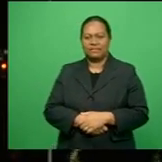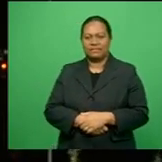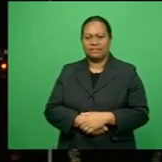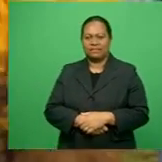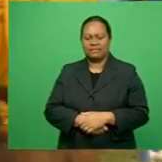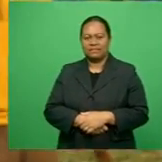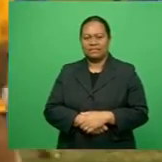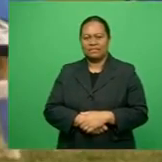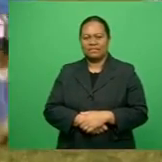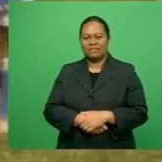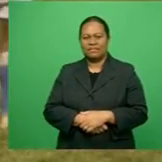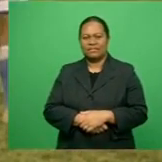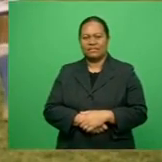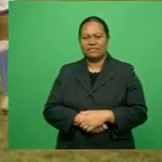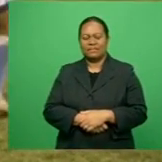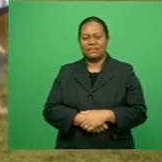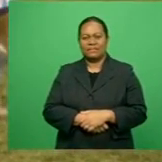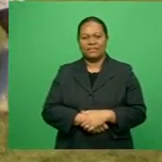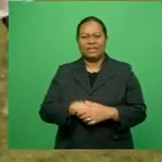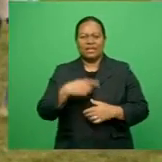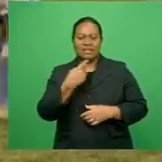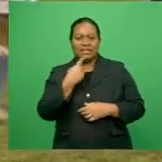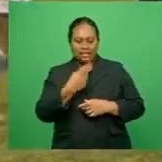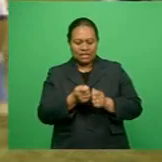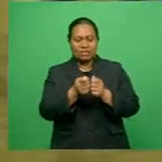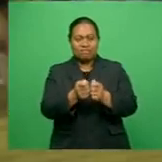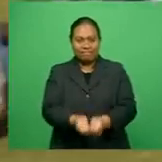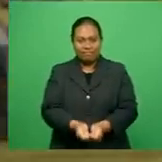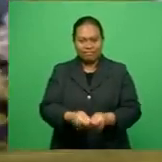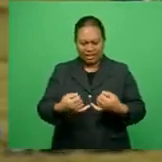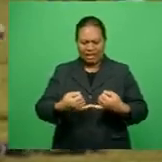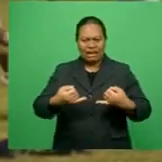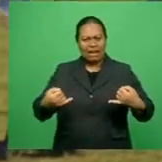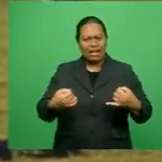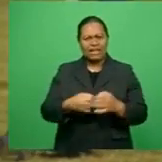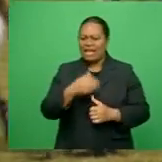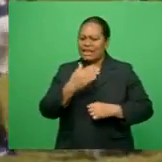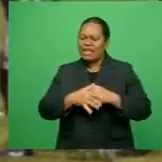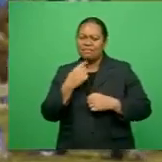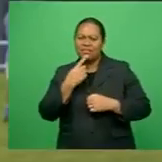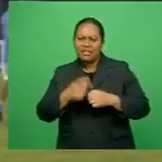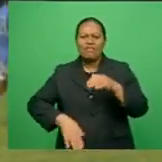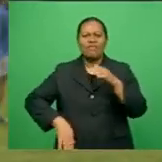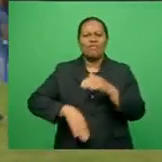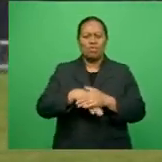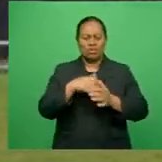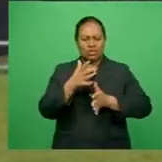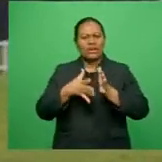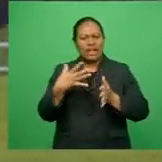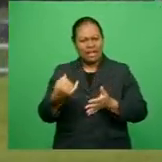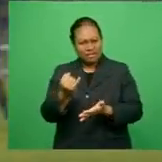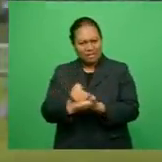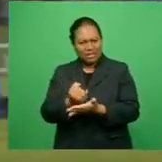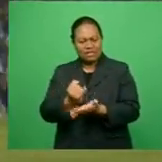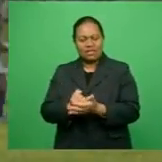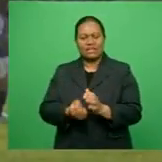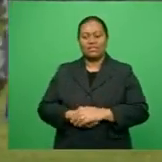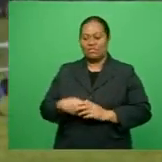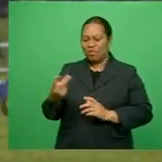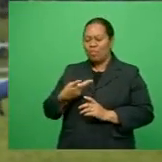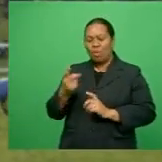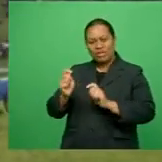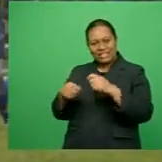details. The 22-3 scoreline doesn't tell the full story in an error-ridden match from both